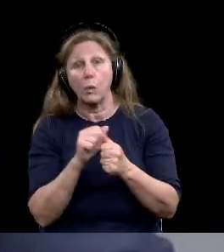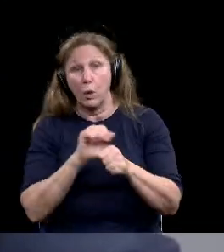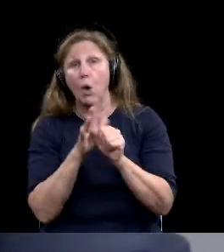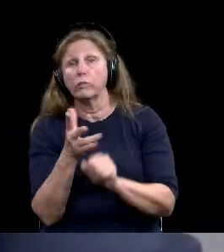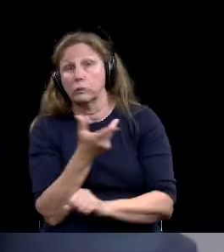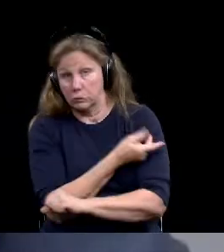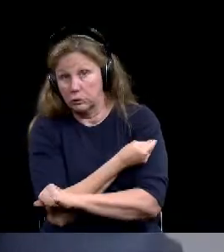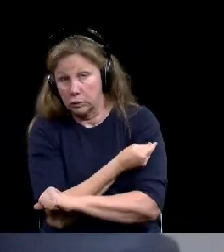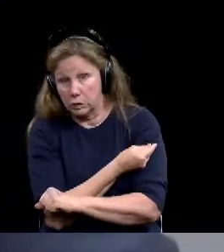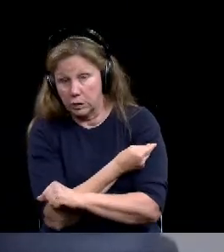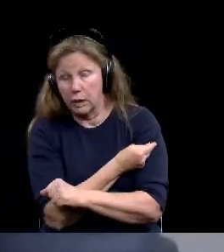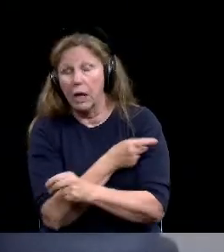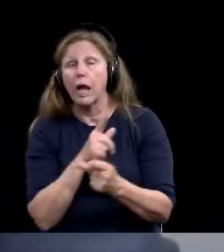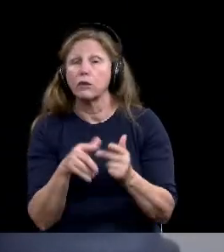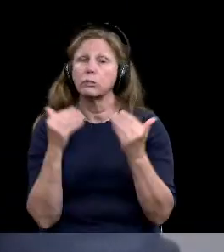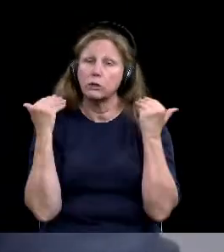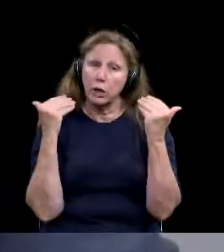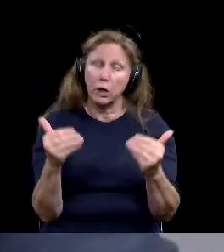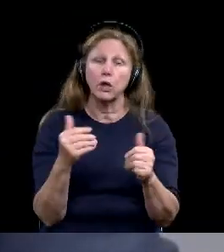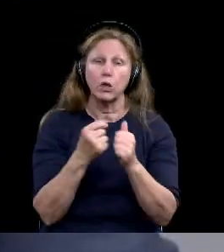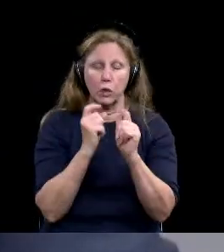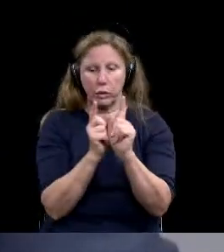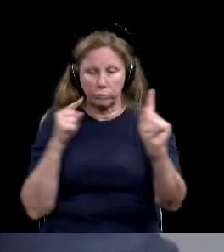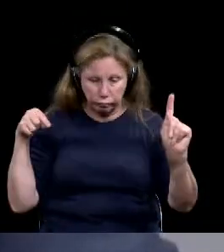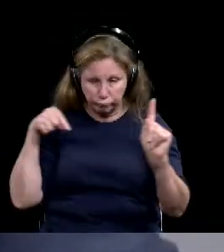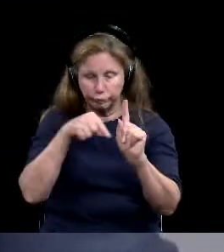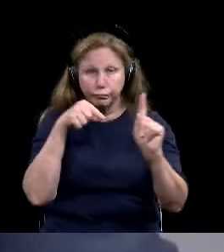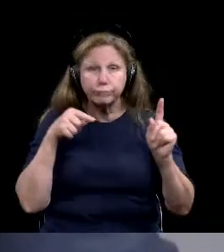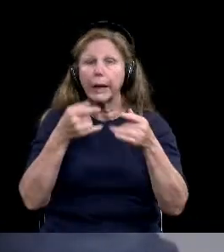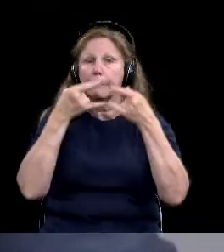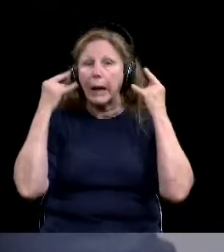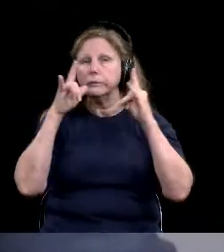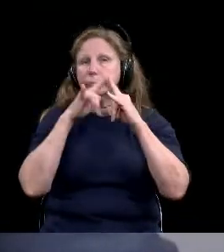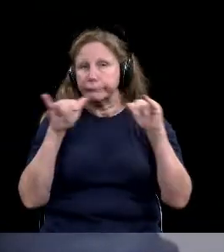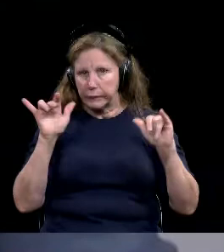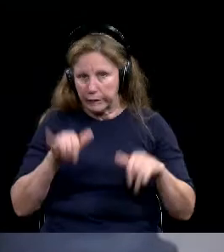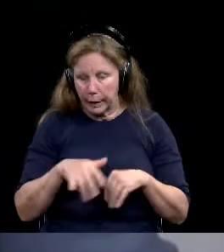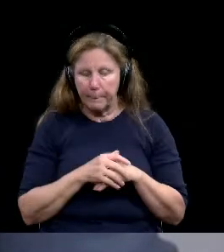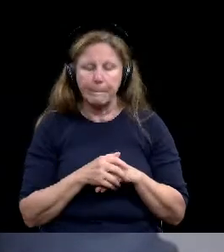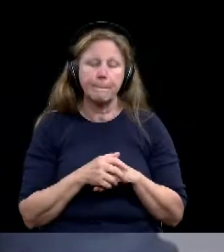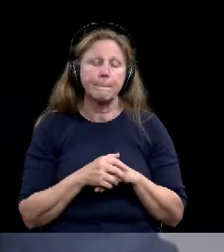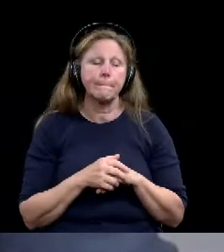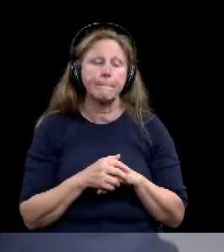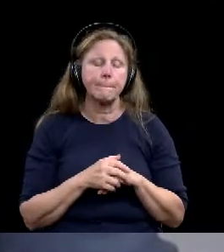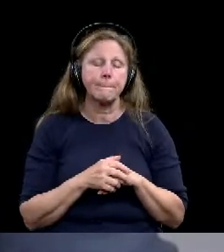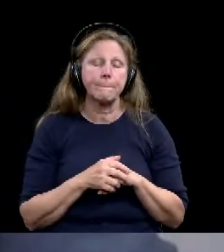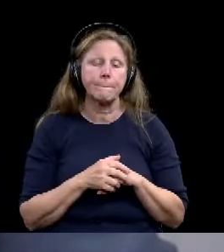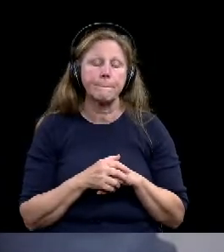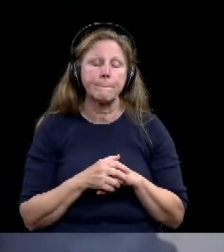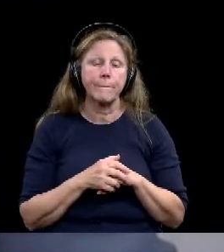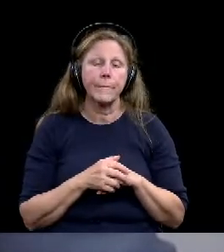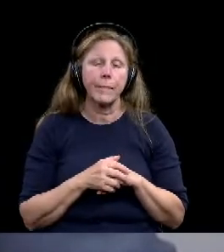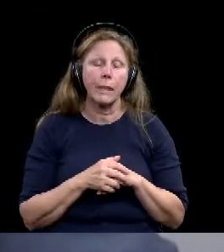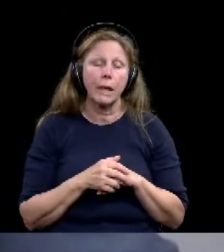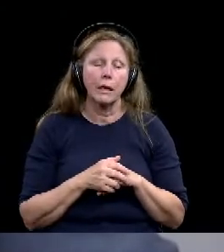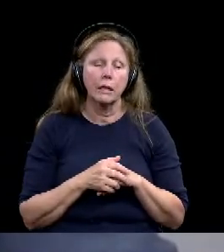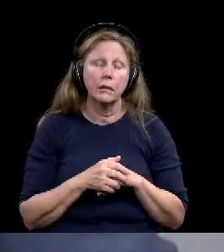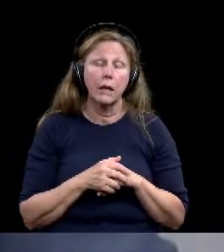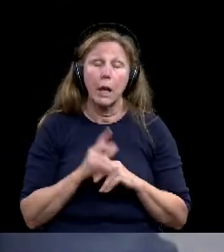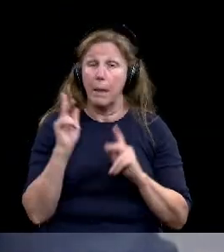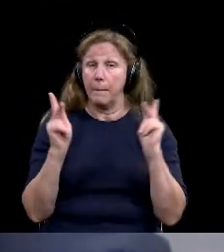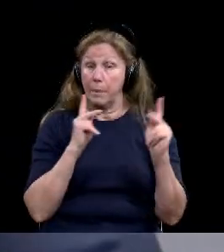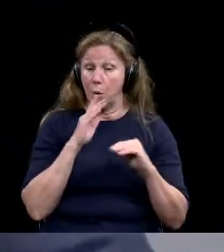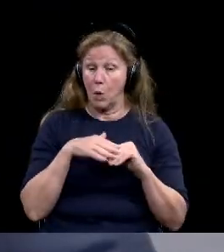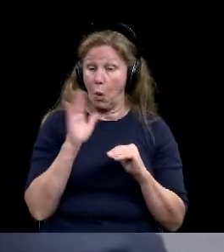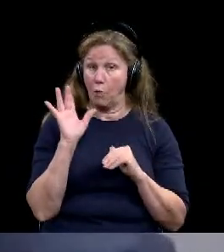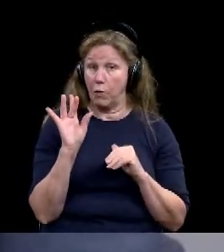There, those who are 18 years or older who are able to pass the City of Waco's background check and who want